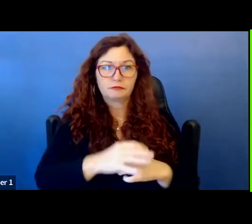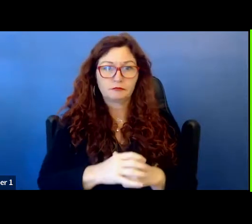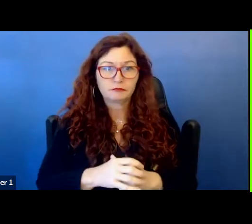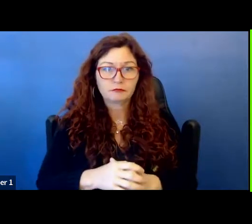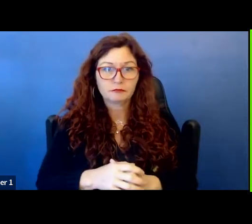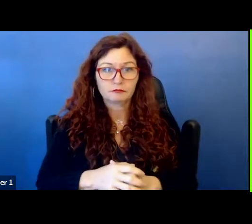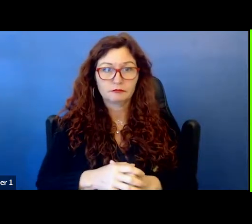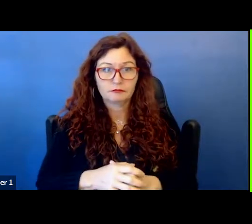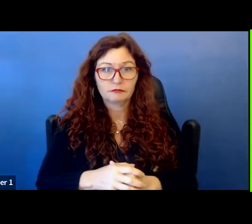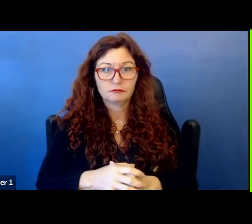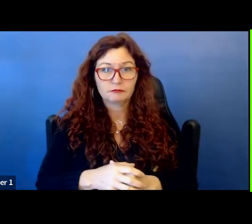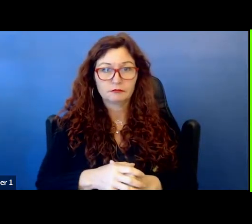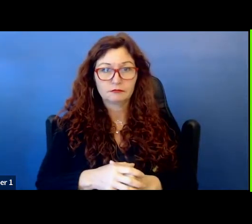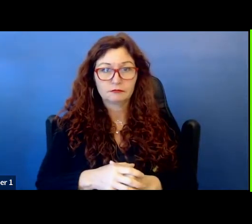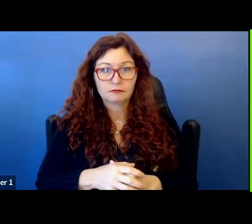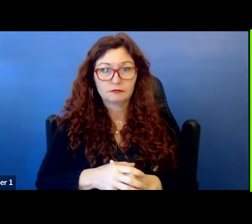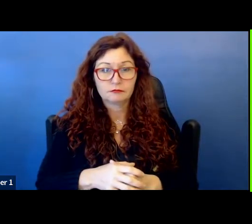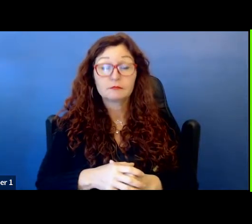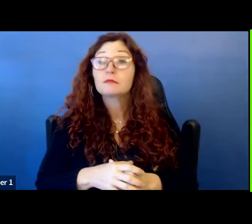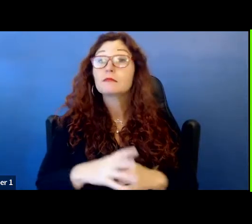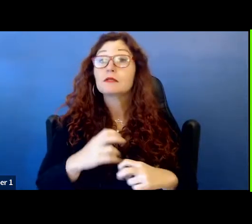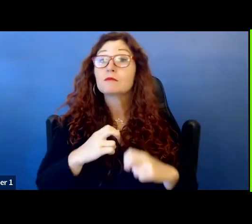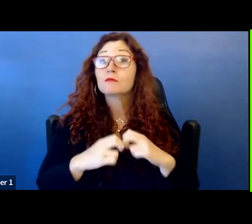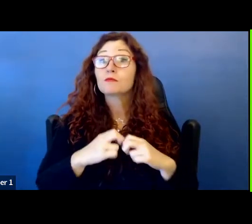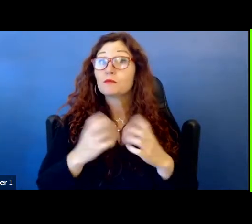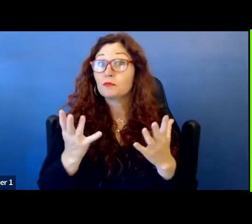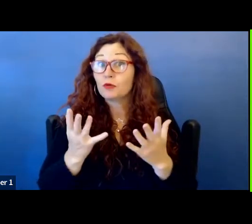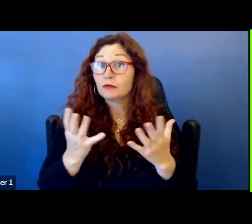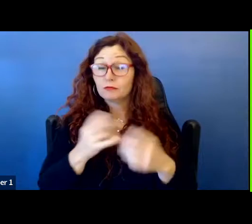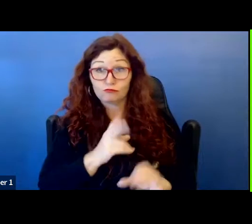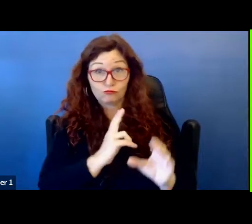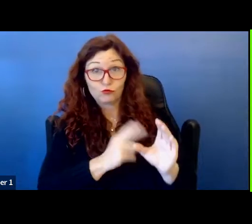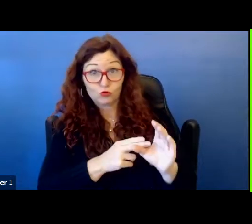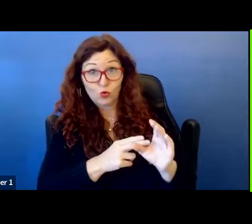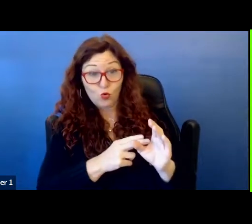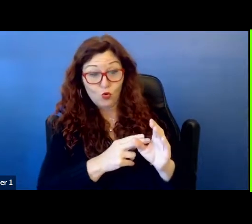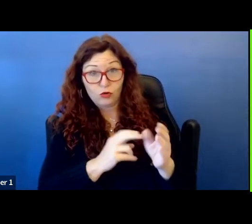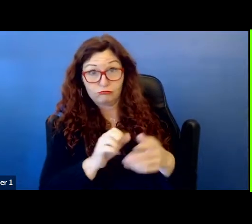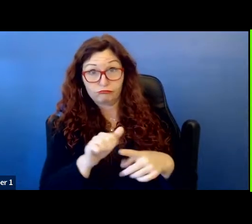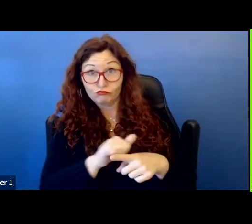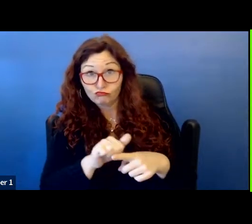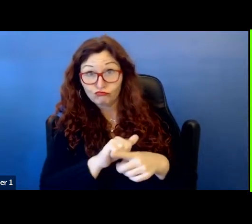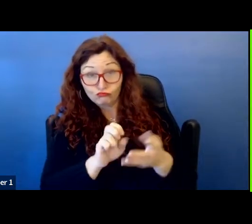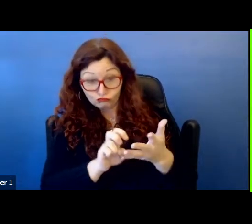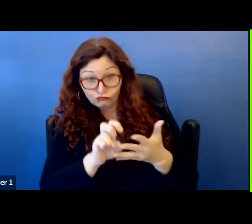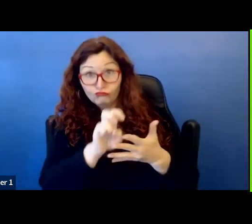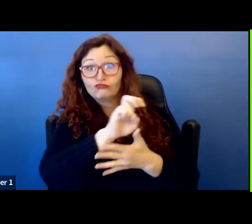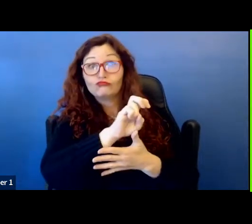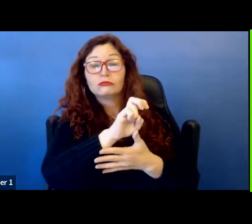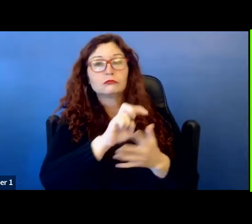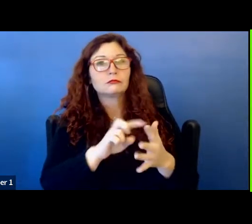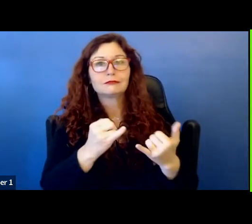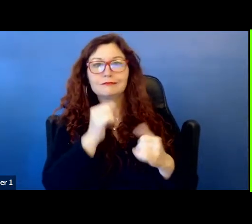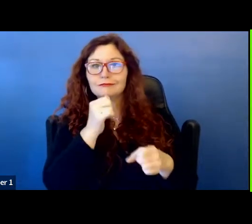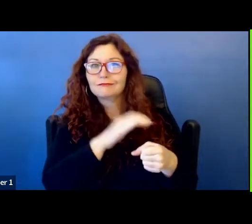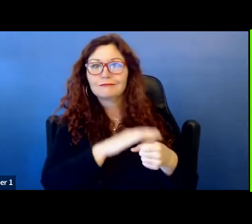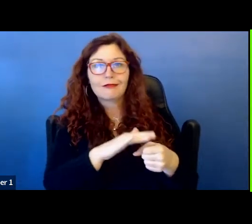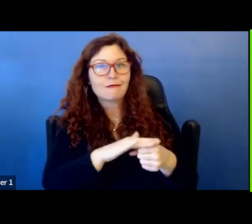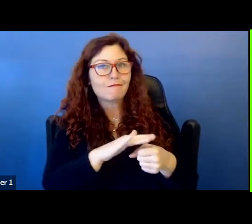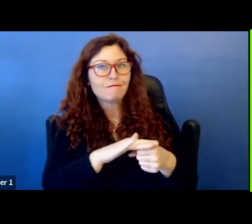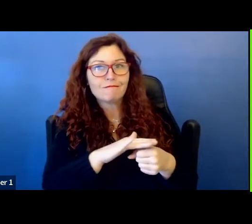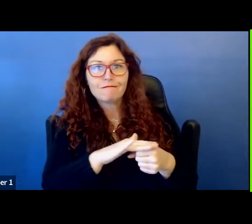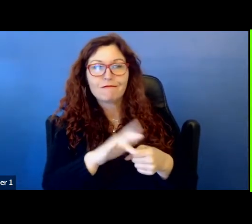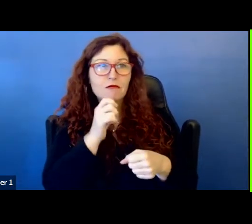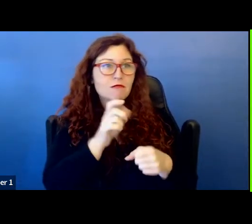the only problem is when you join the apprenticeship there's still hurdles that you have to come over like the lack of training the lack of